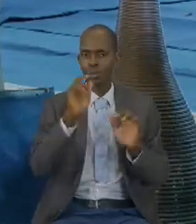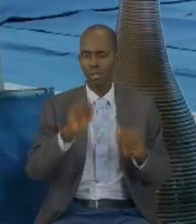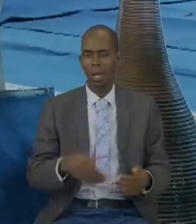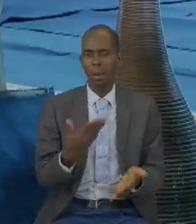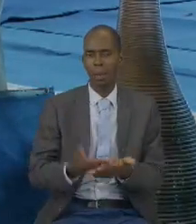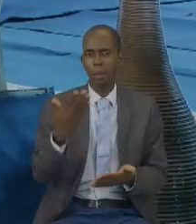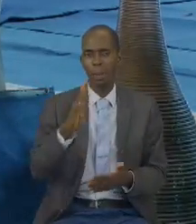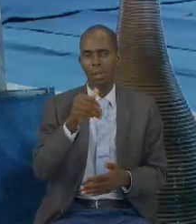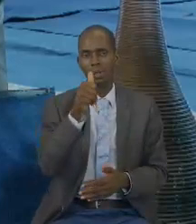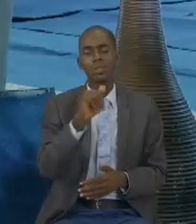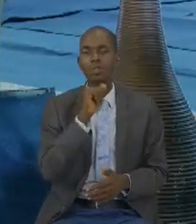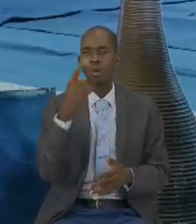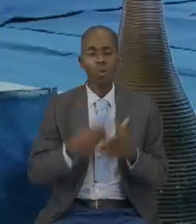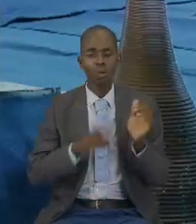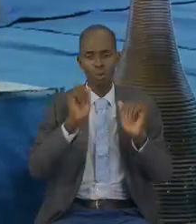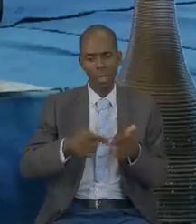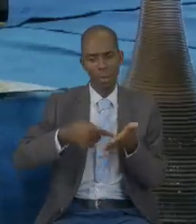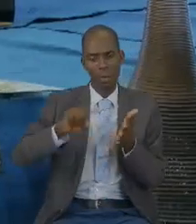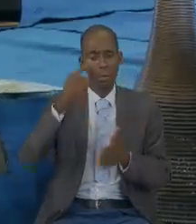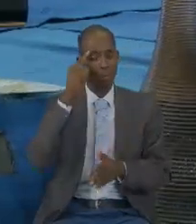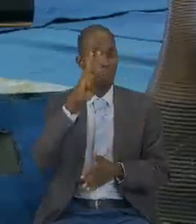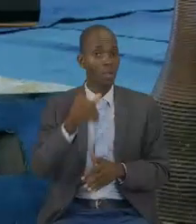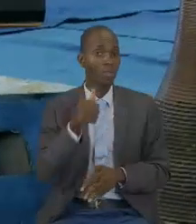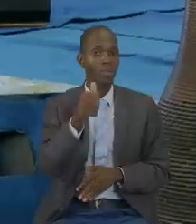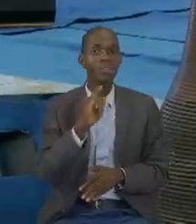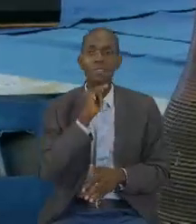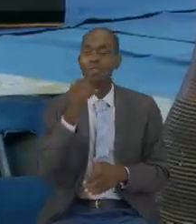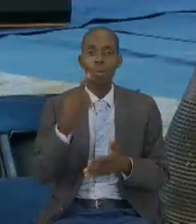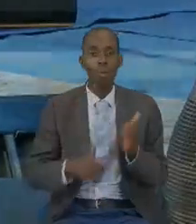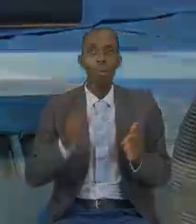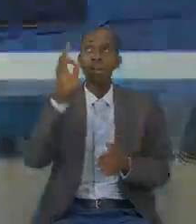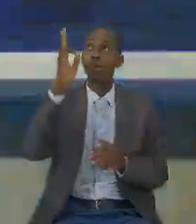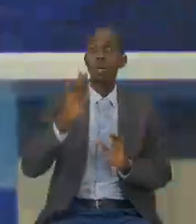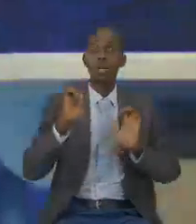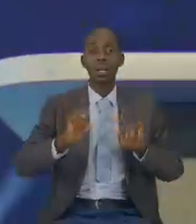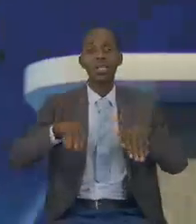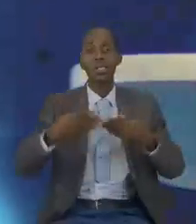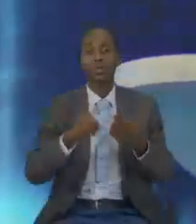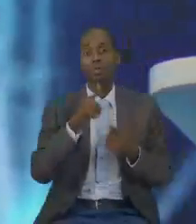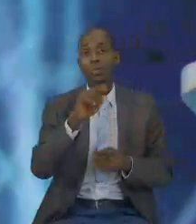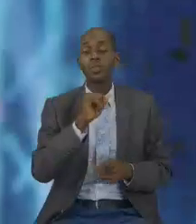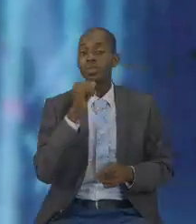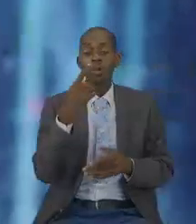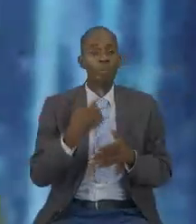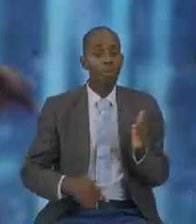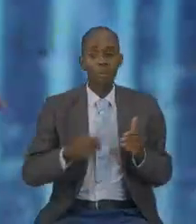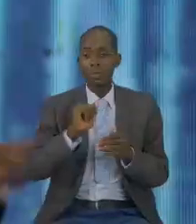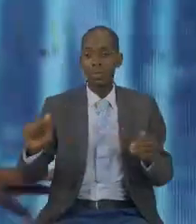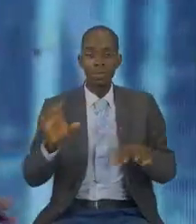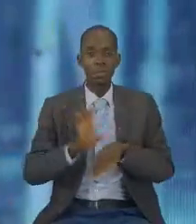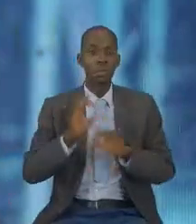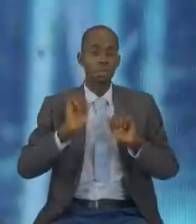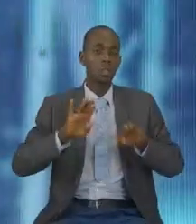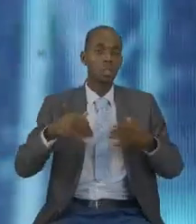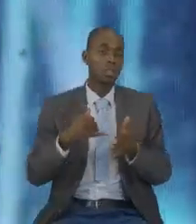It's not something you can pay for by yourself. It's not something a pastor can give you. It's not something a denomination can give you. It's